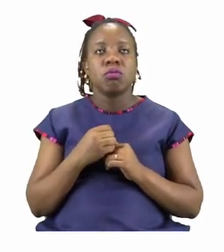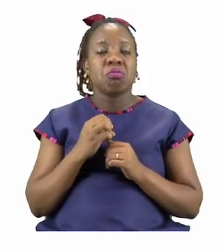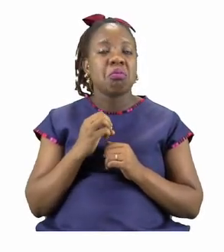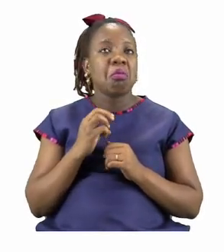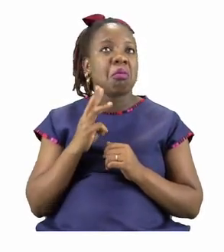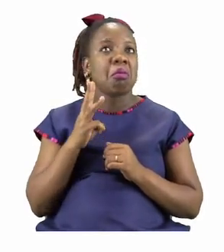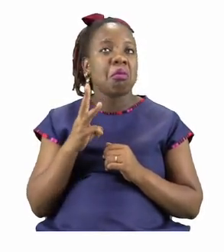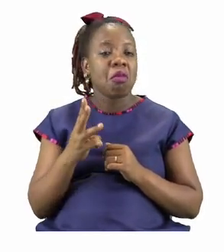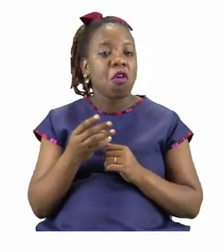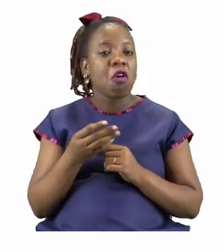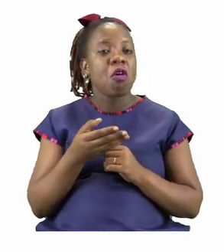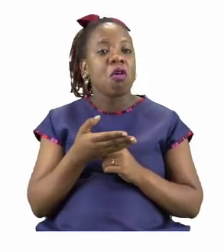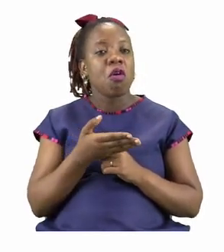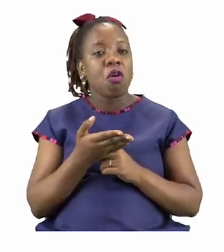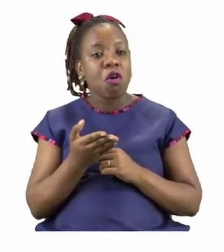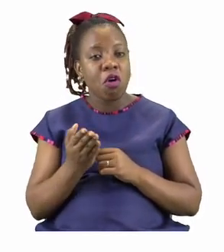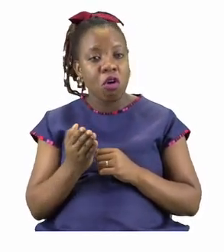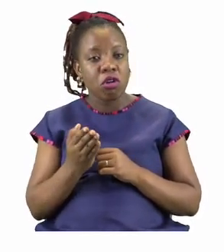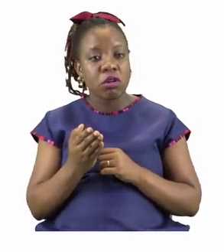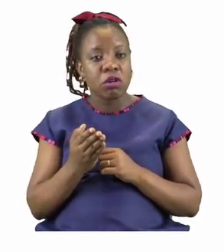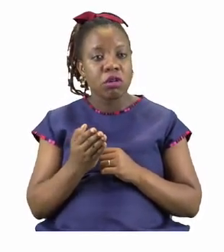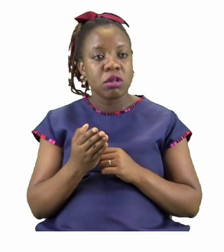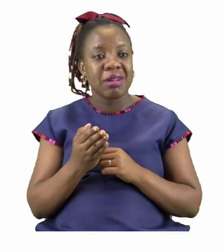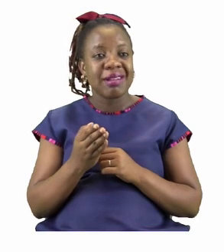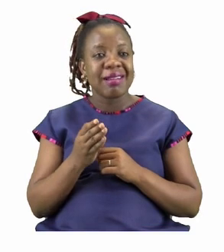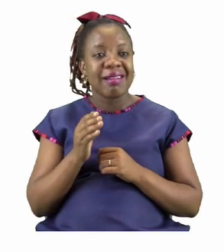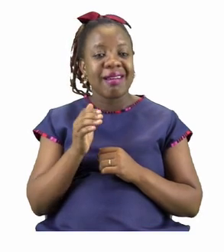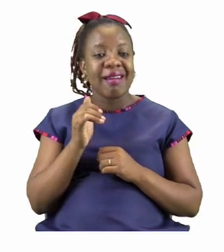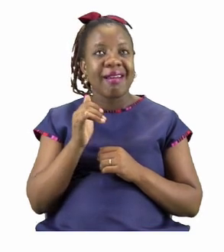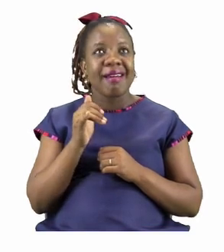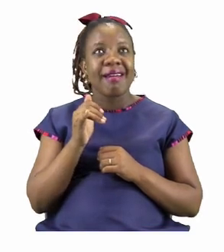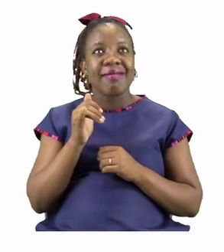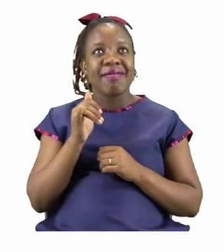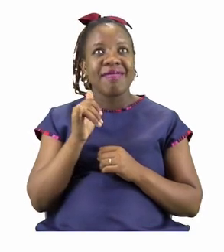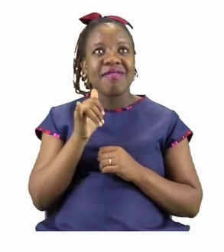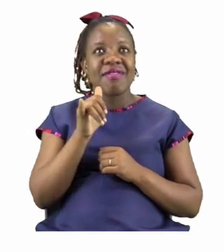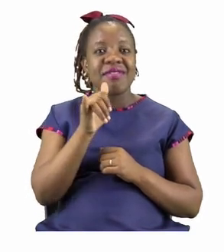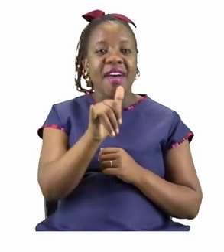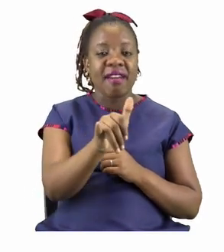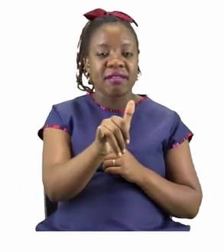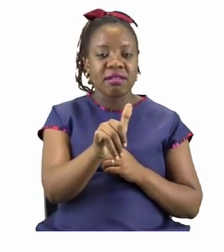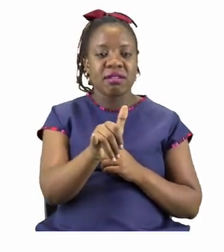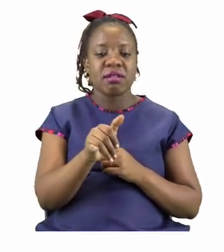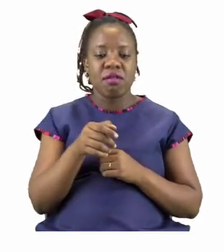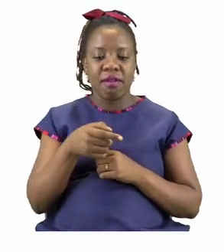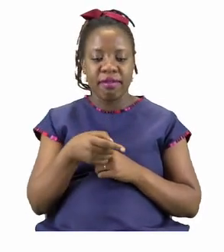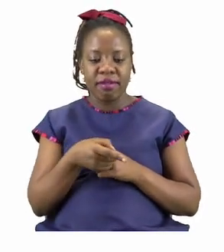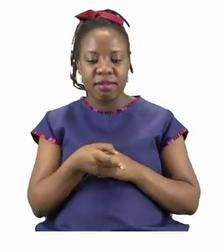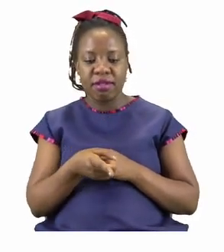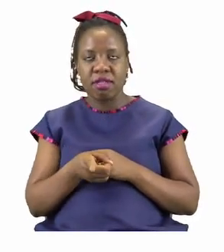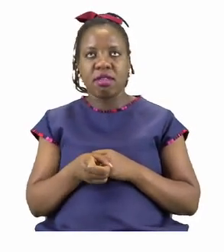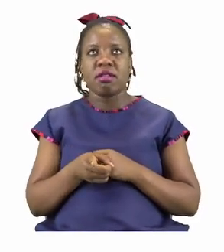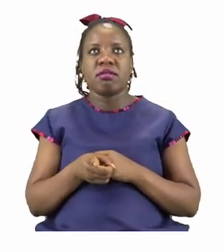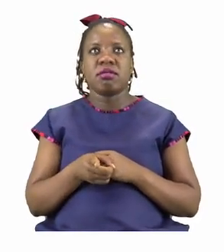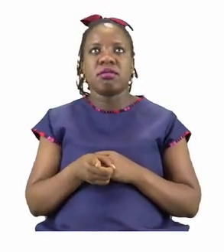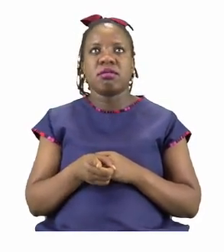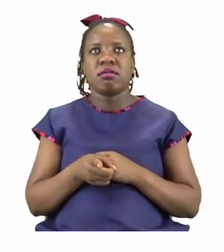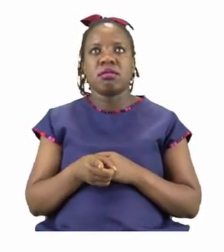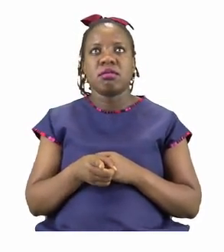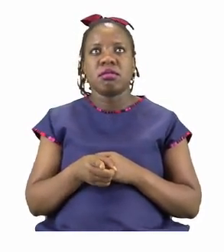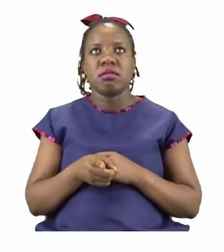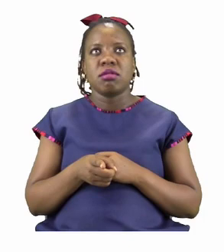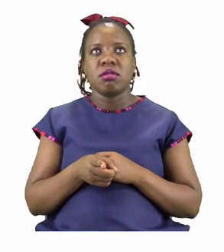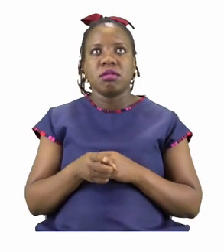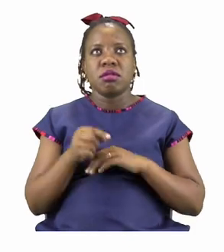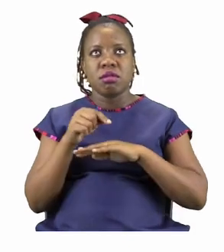will, all, that, or these. All right, so we are still on the page.